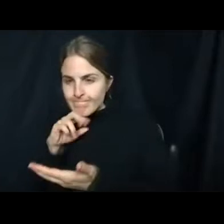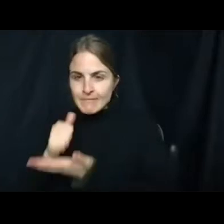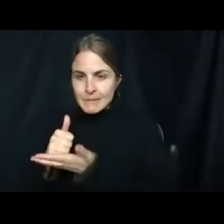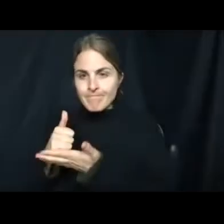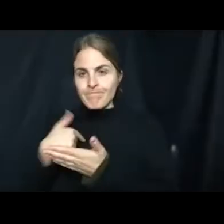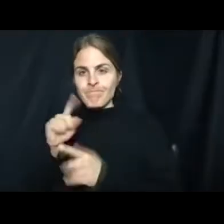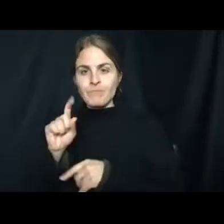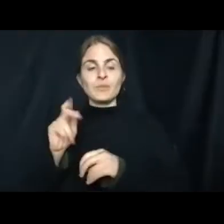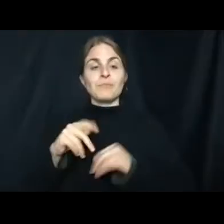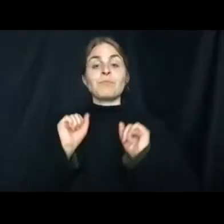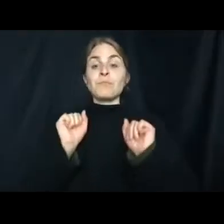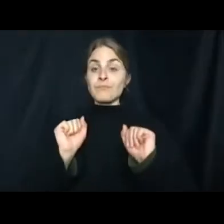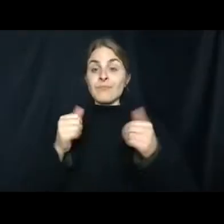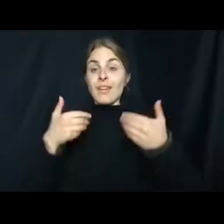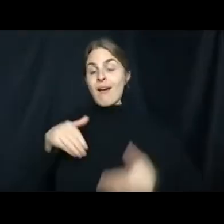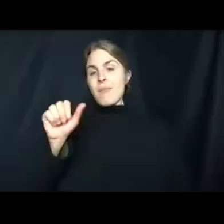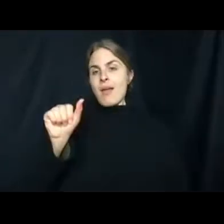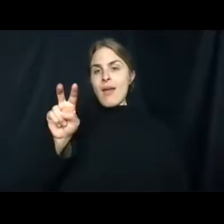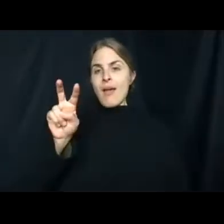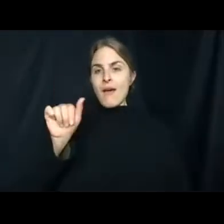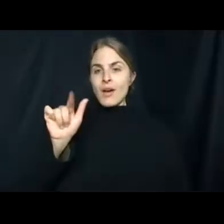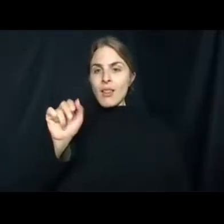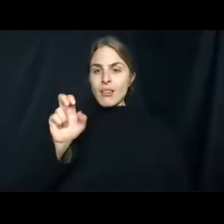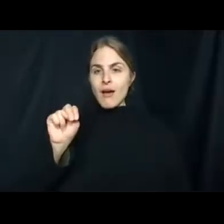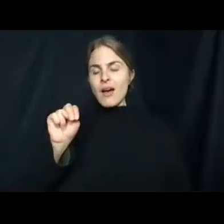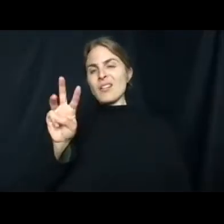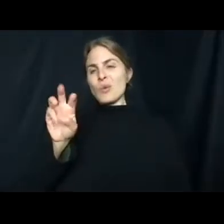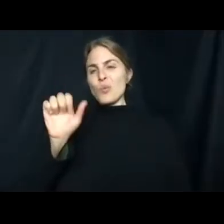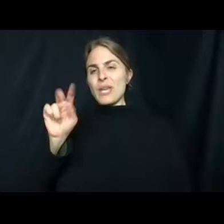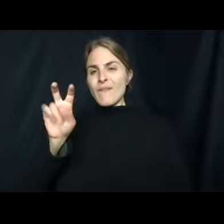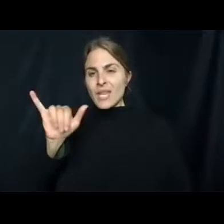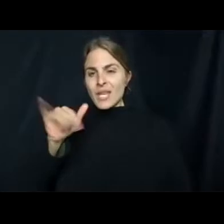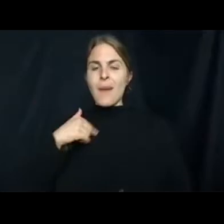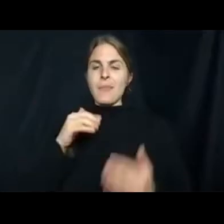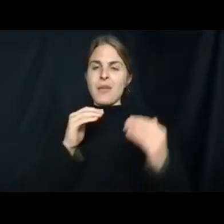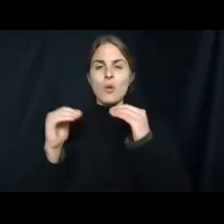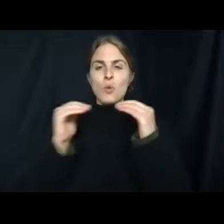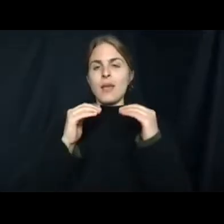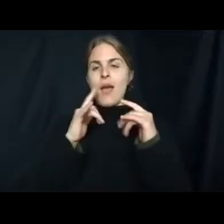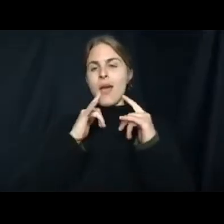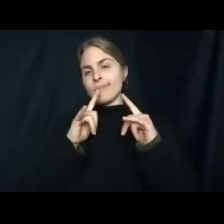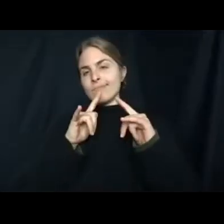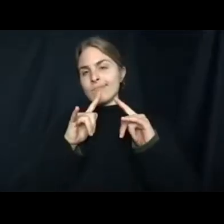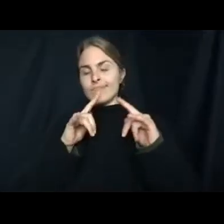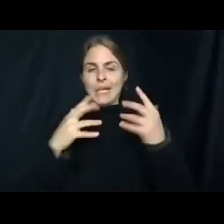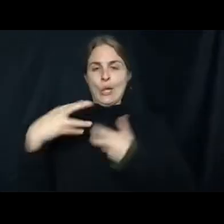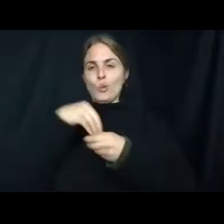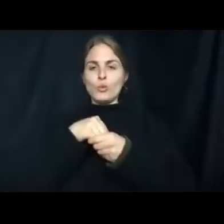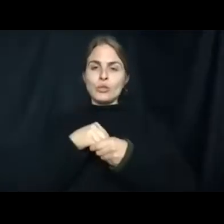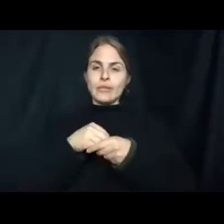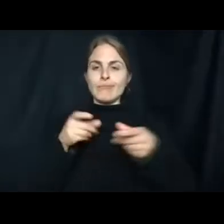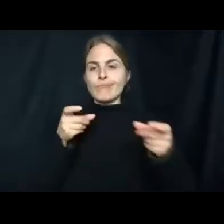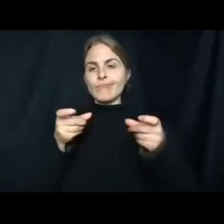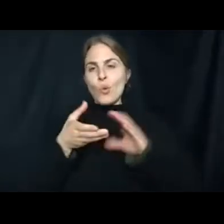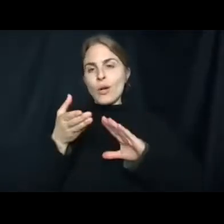So I'm Avalon Gupta-Verweebe. I am the equity and inclusion organizer with